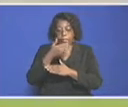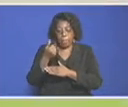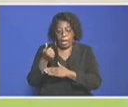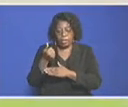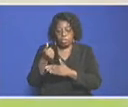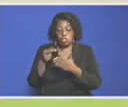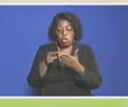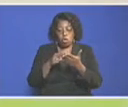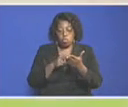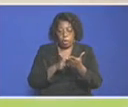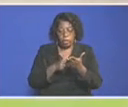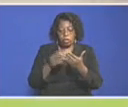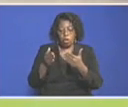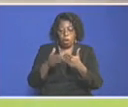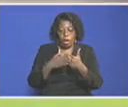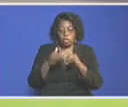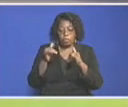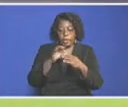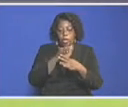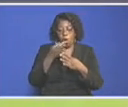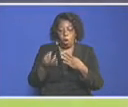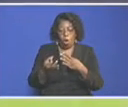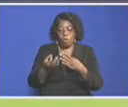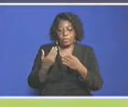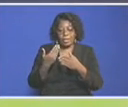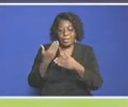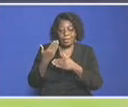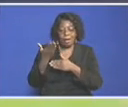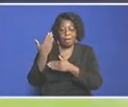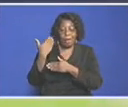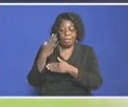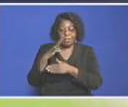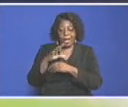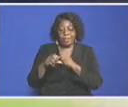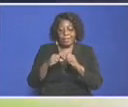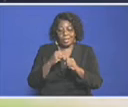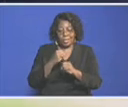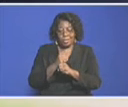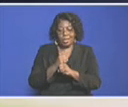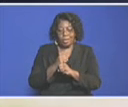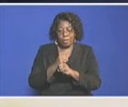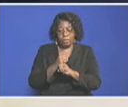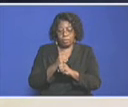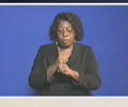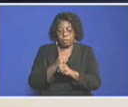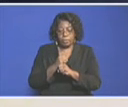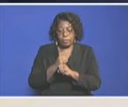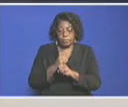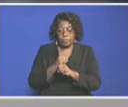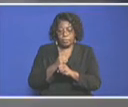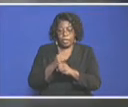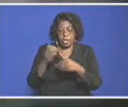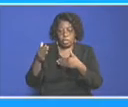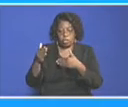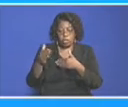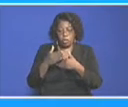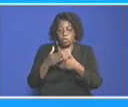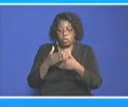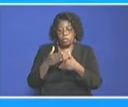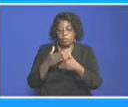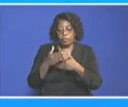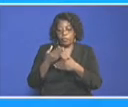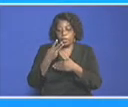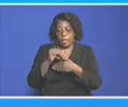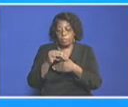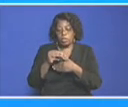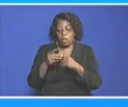and are returning to the playoffs for the first time in 5 years. It's the earliest date they have ever clinched a trip to the postseason. At the start,